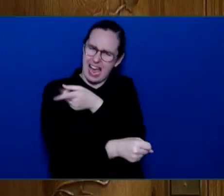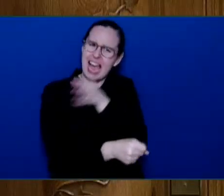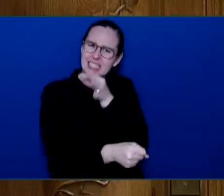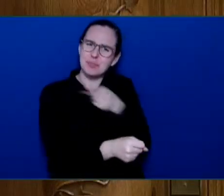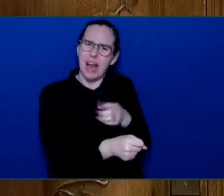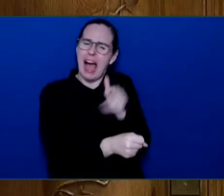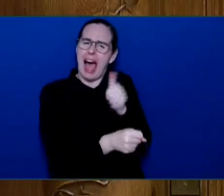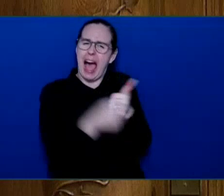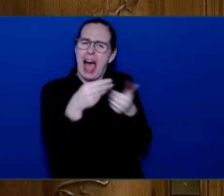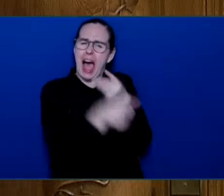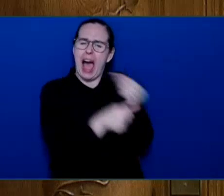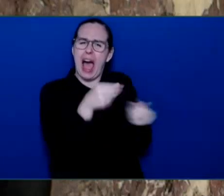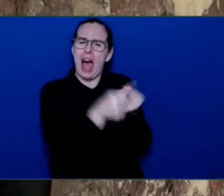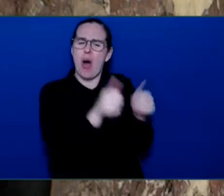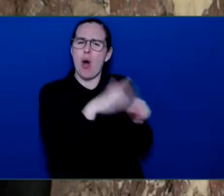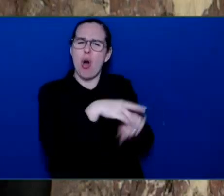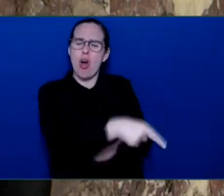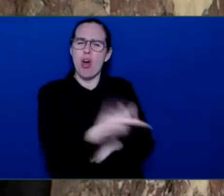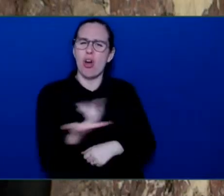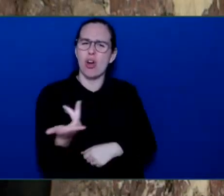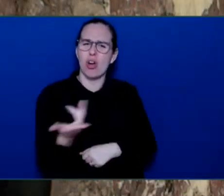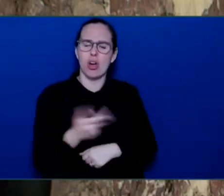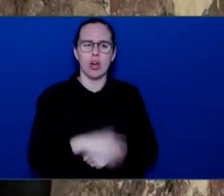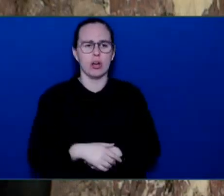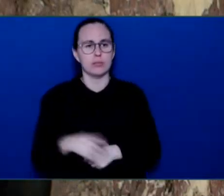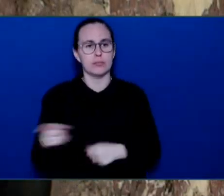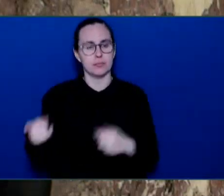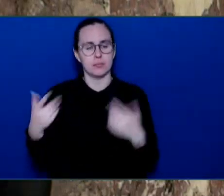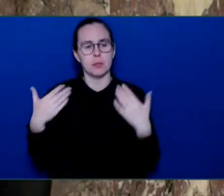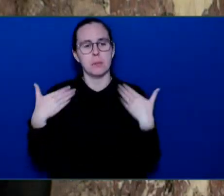Health. Thank you, Honourable Speaker. And